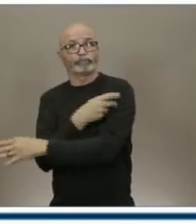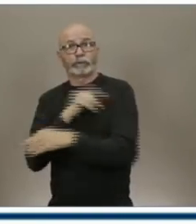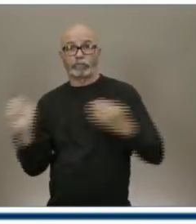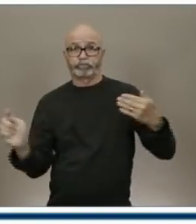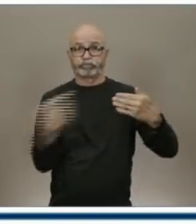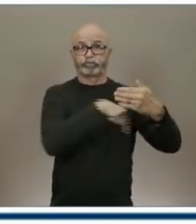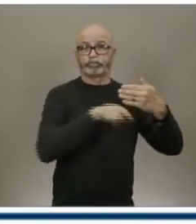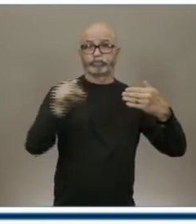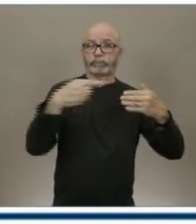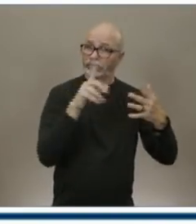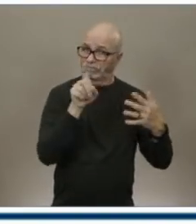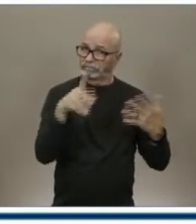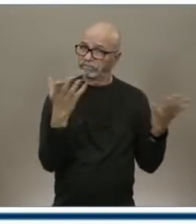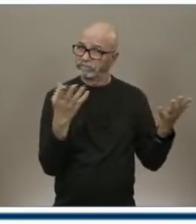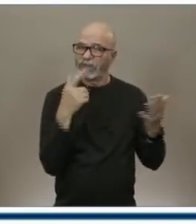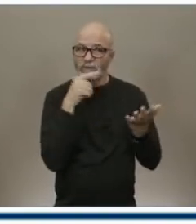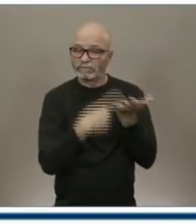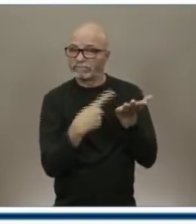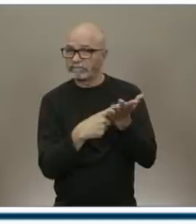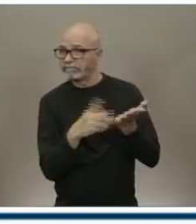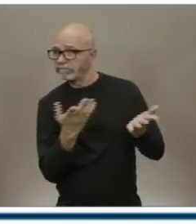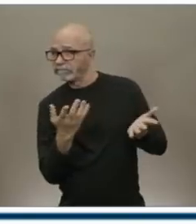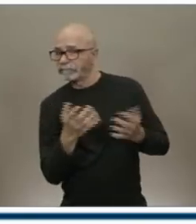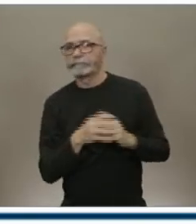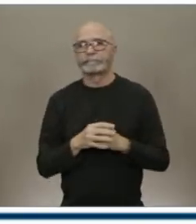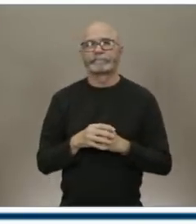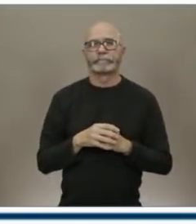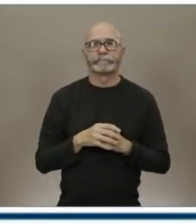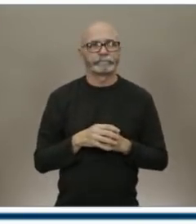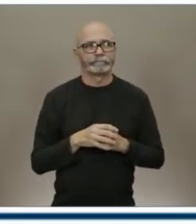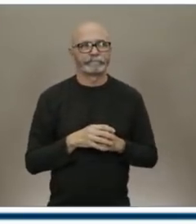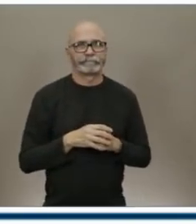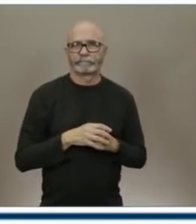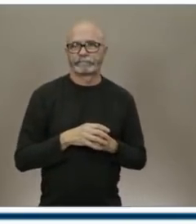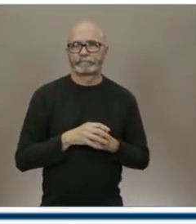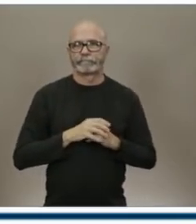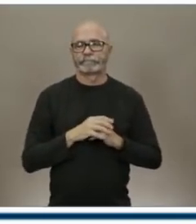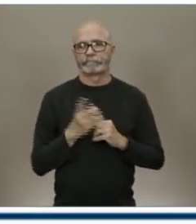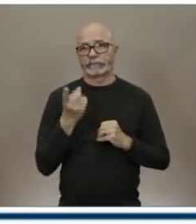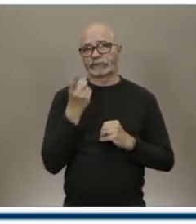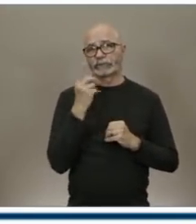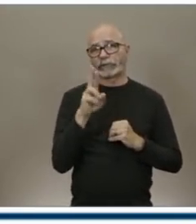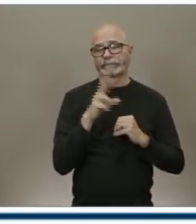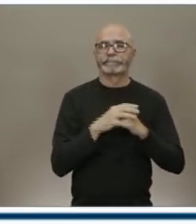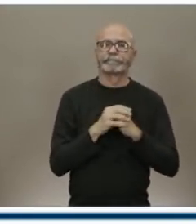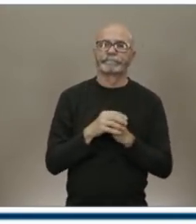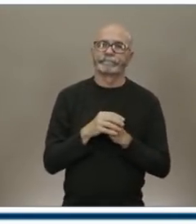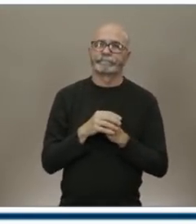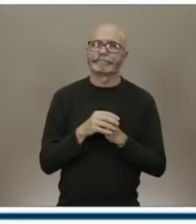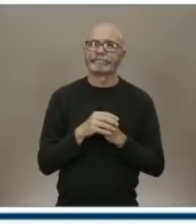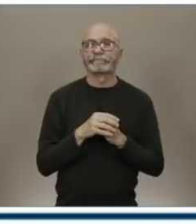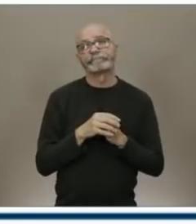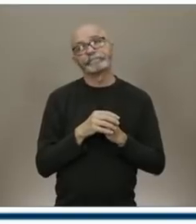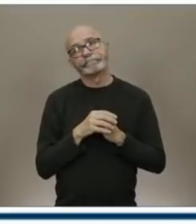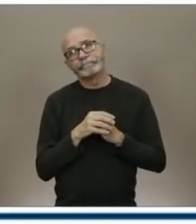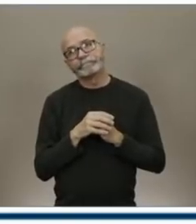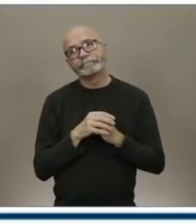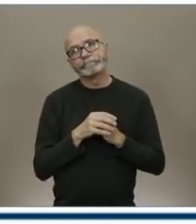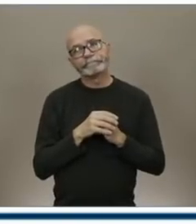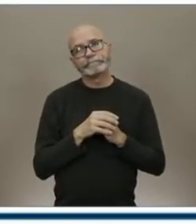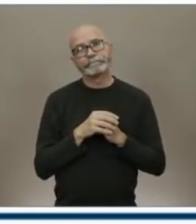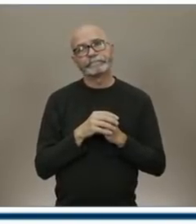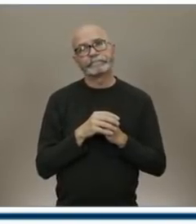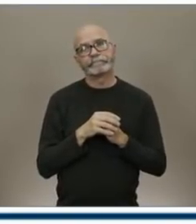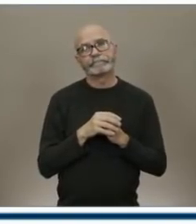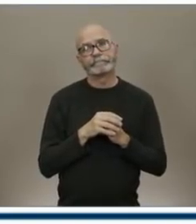yet? I mean, there's the discussion nationally about, I think you're talking about this vaccine passport. But I think